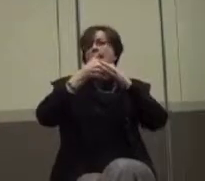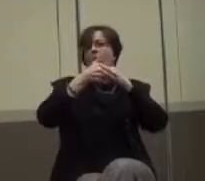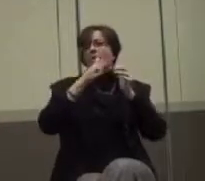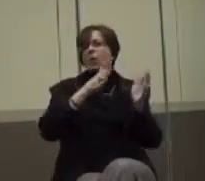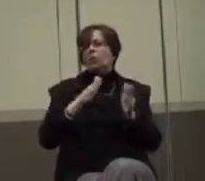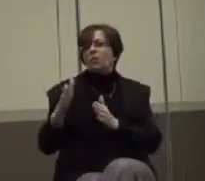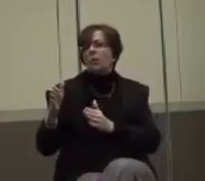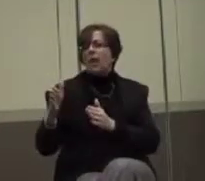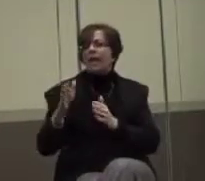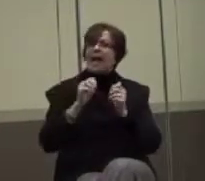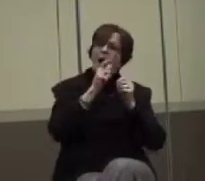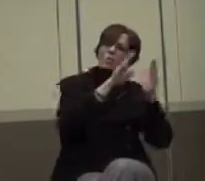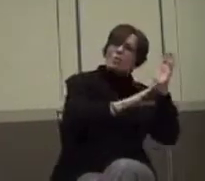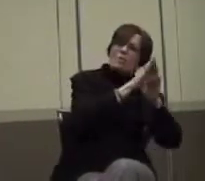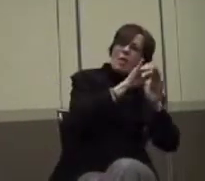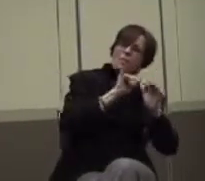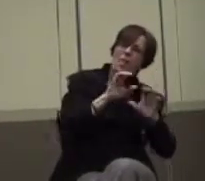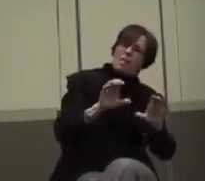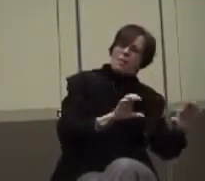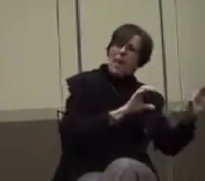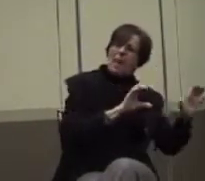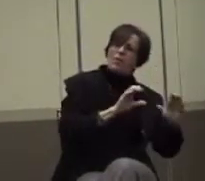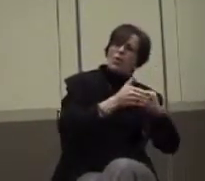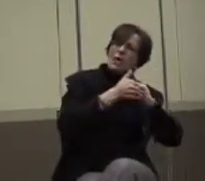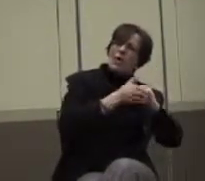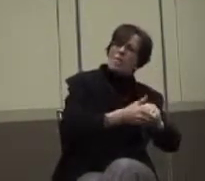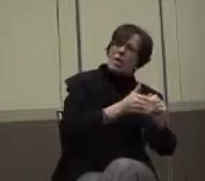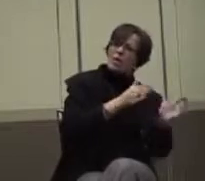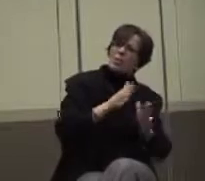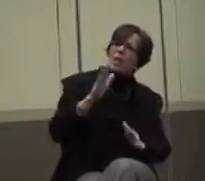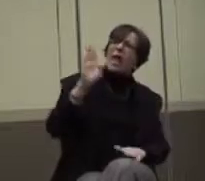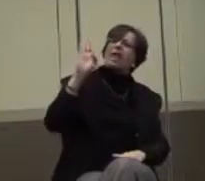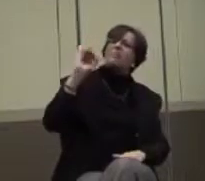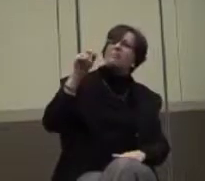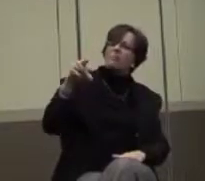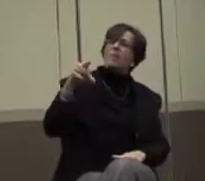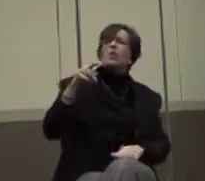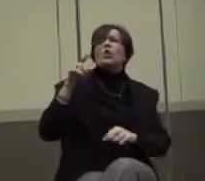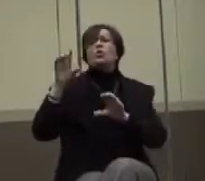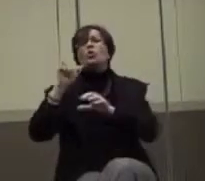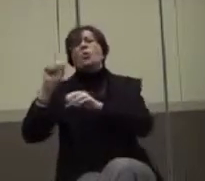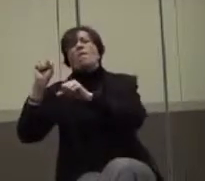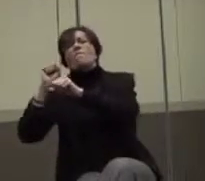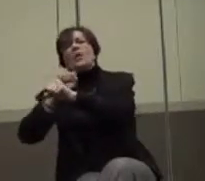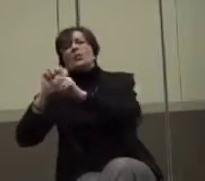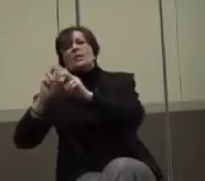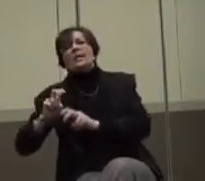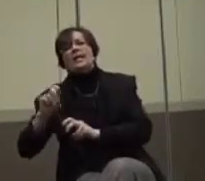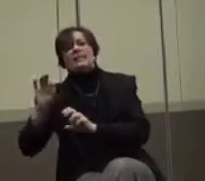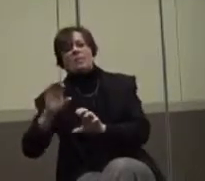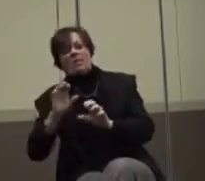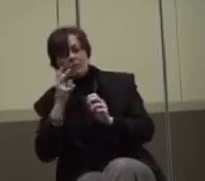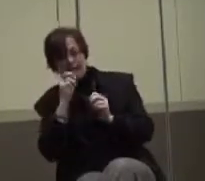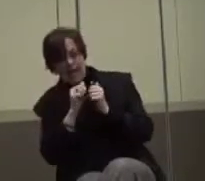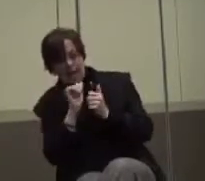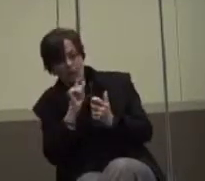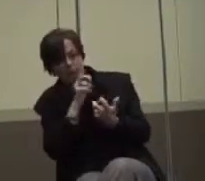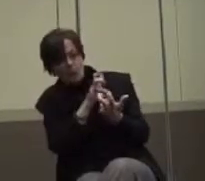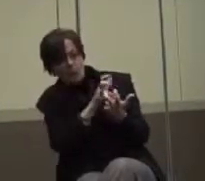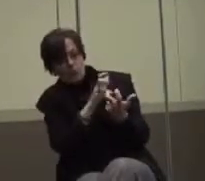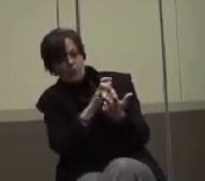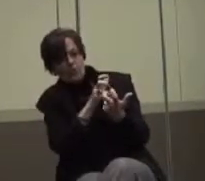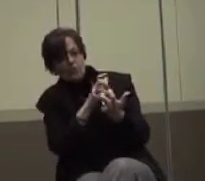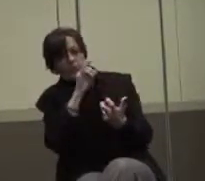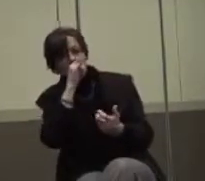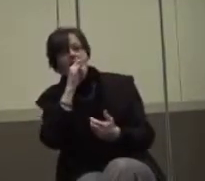develop that behavior intervention plan? You're supposed to have done a functional assessment of behavior to see how does that behavior work for the child, and that plan is supposed to